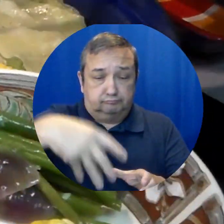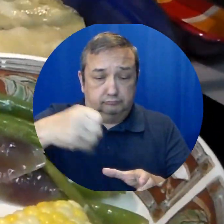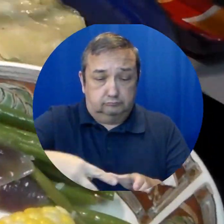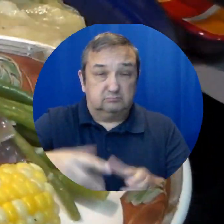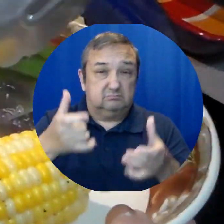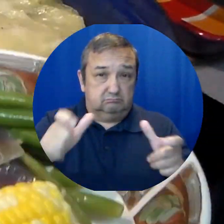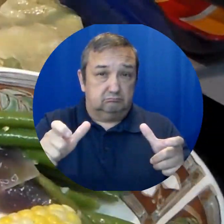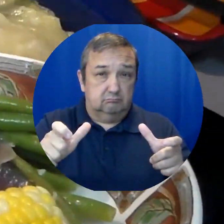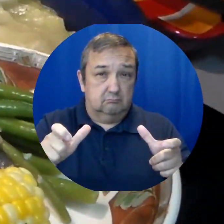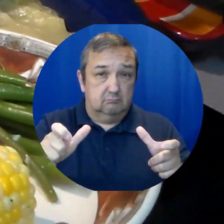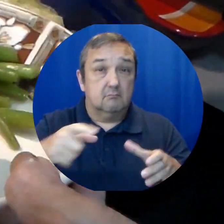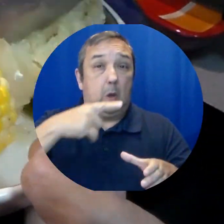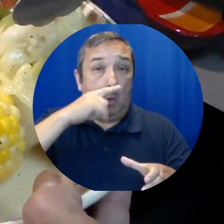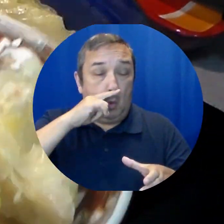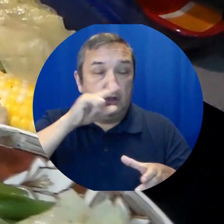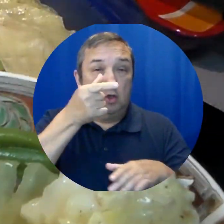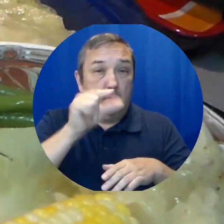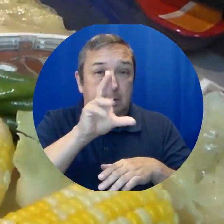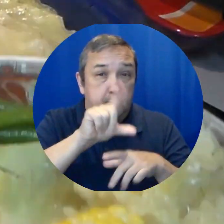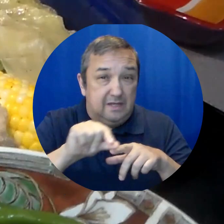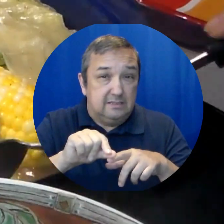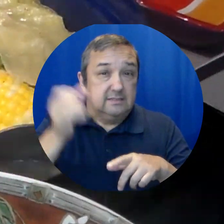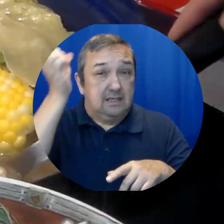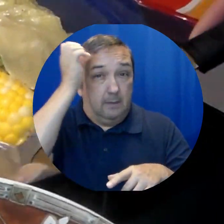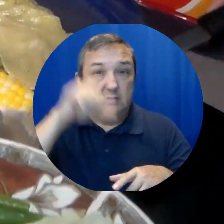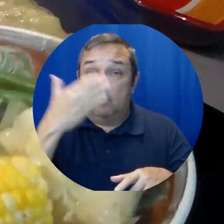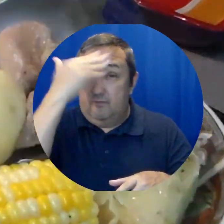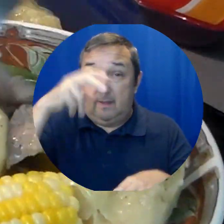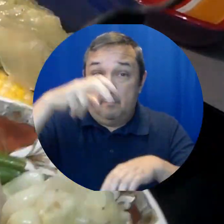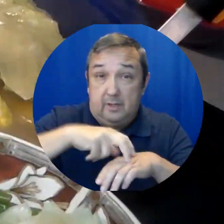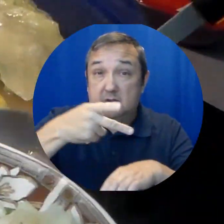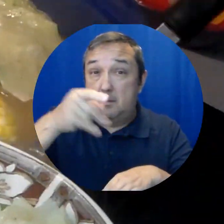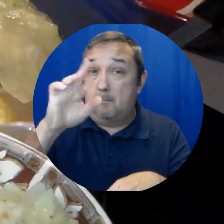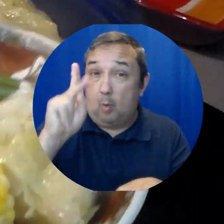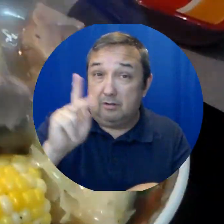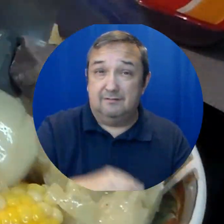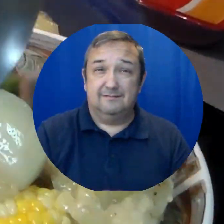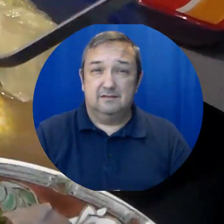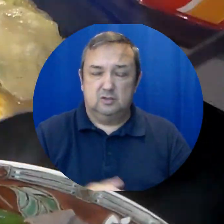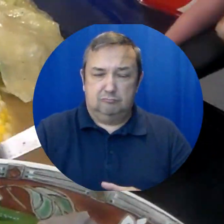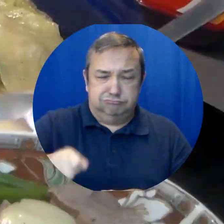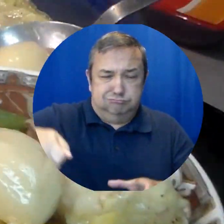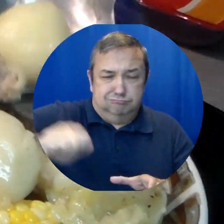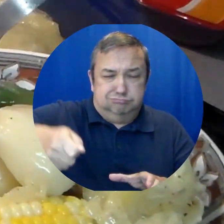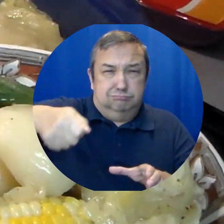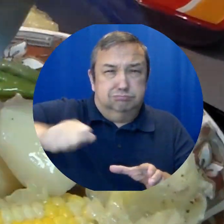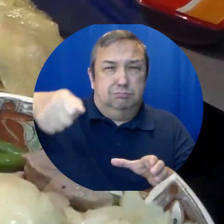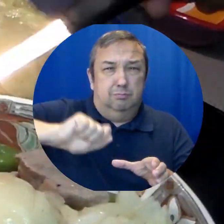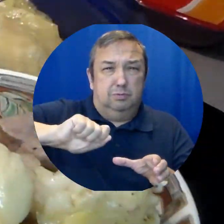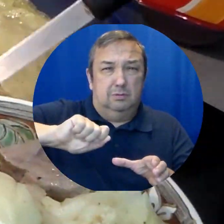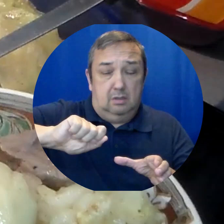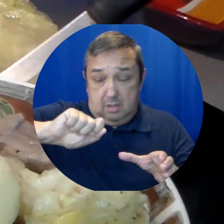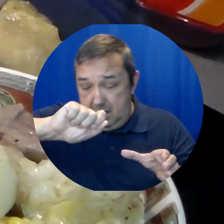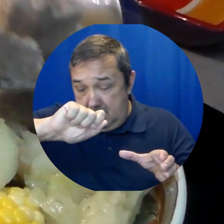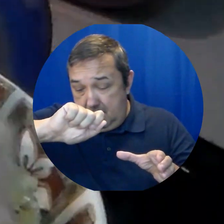all our vegetables into a nice big bowl. Get your corn, your green beans, your cabbage. Don't forget the potatoes and the pork. Just pile it right up in